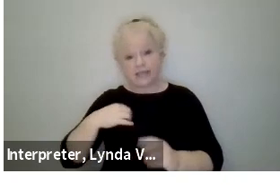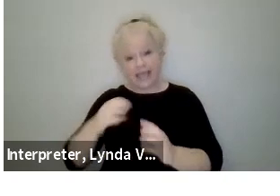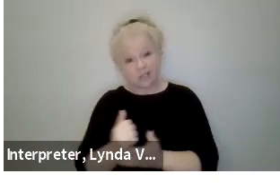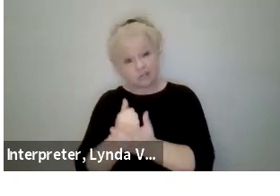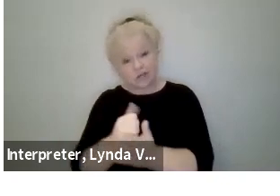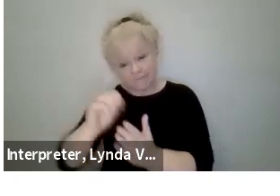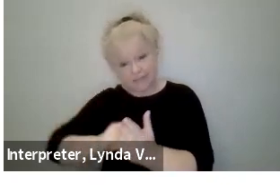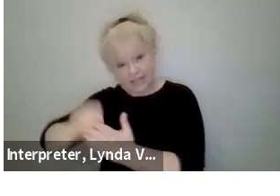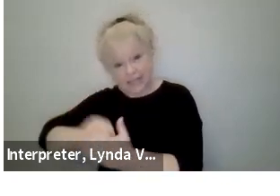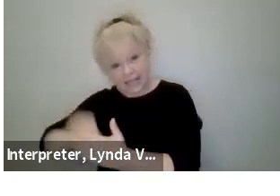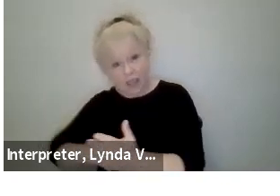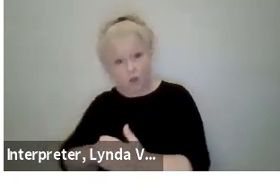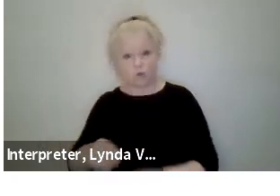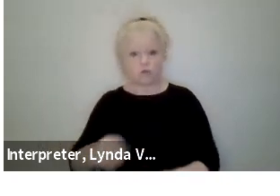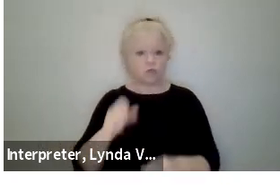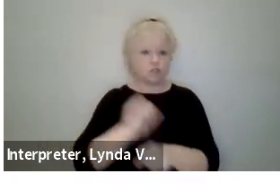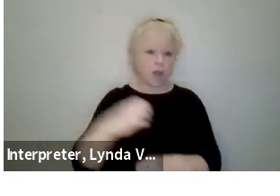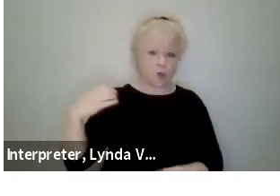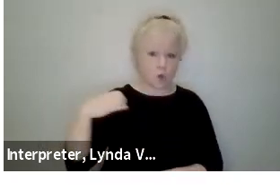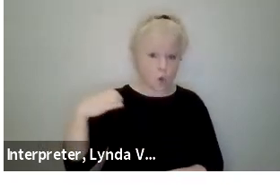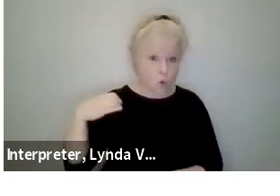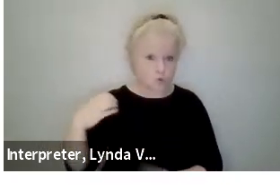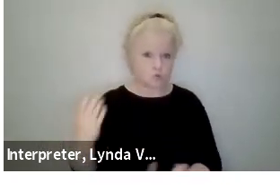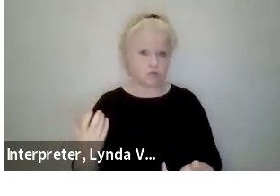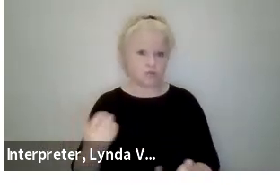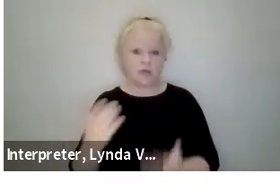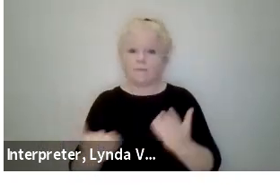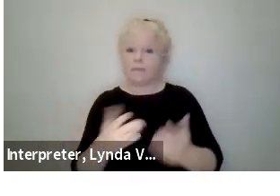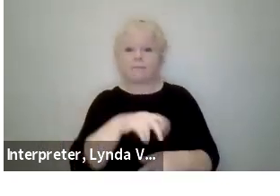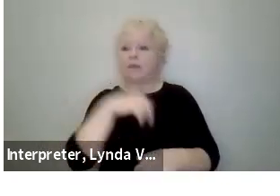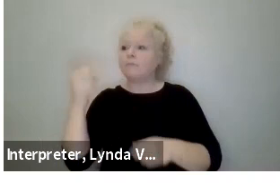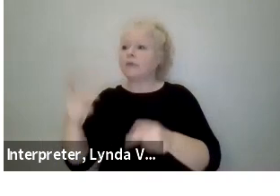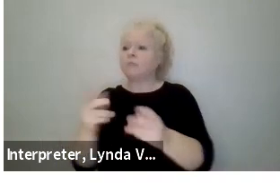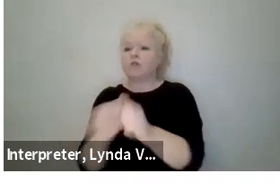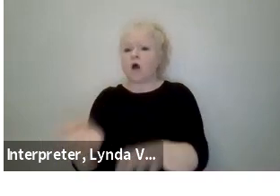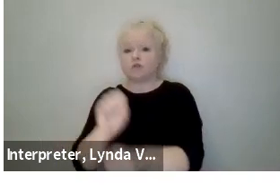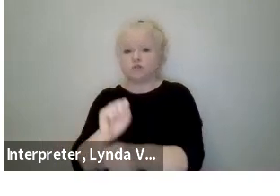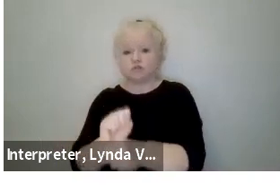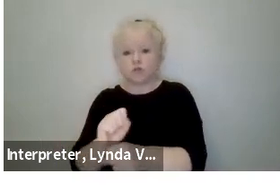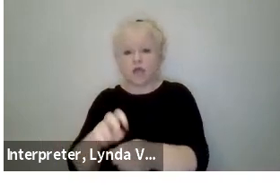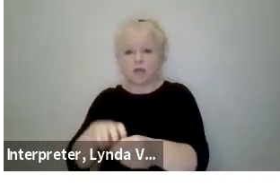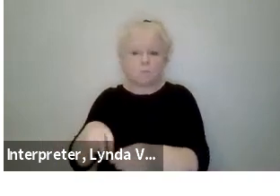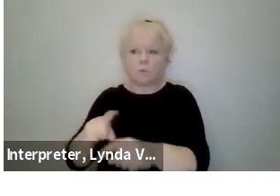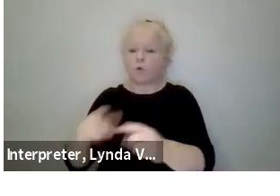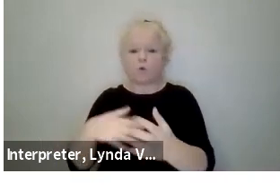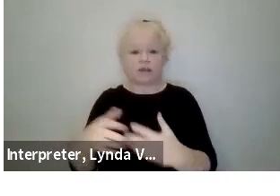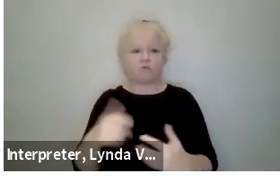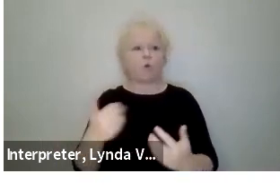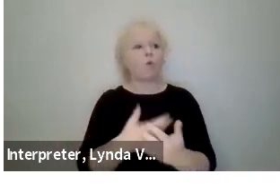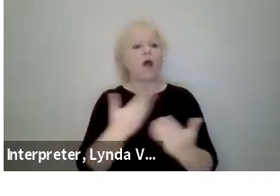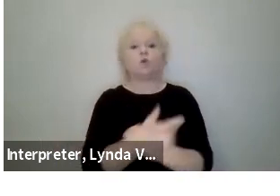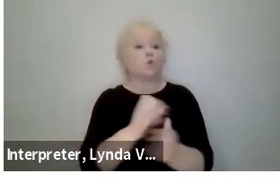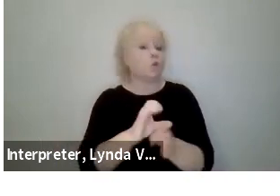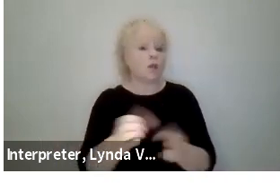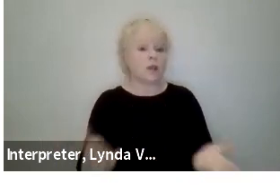coaching, and re-employment assistance for people who may have lost their jobs or were testing the waters in a new career.